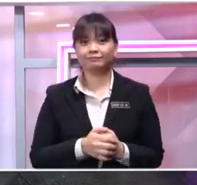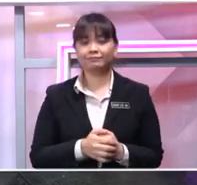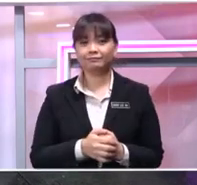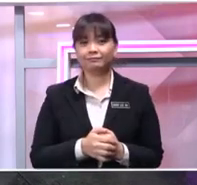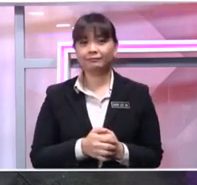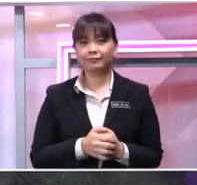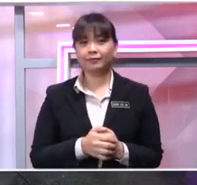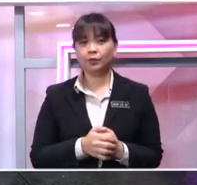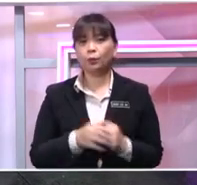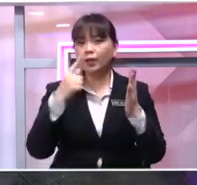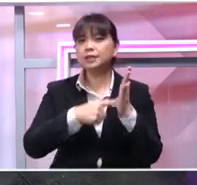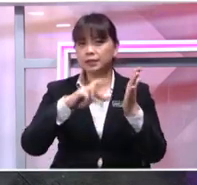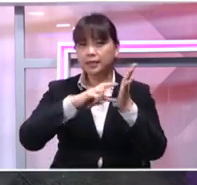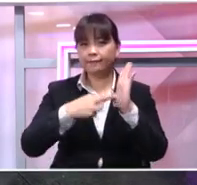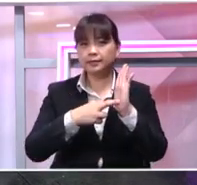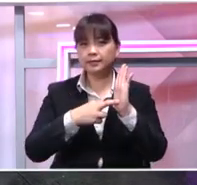meaning, the definition of highlight.